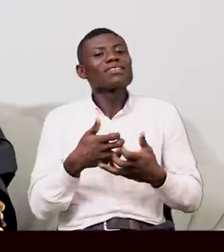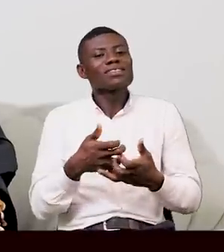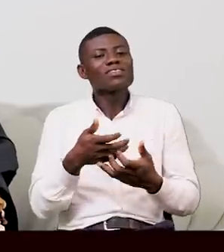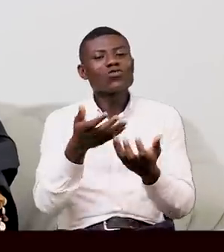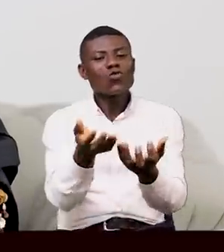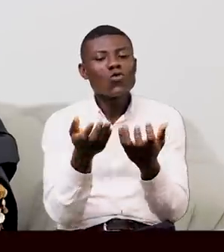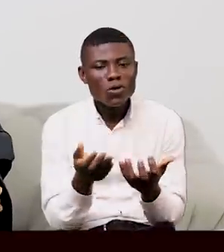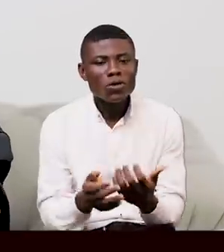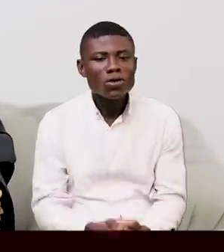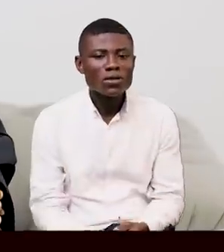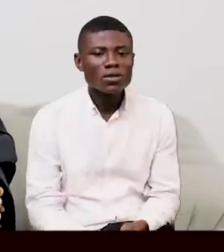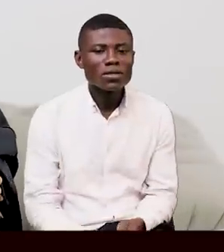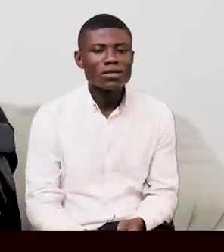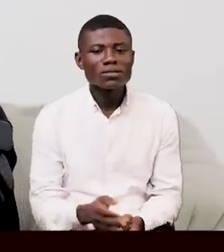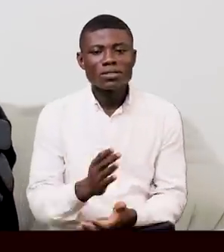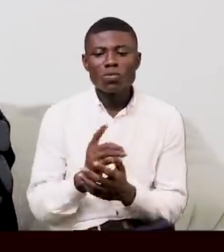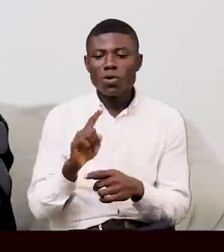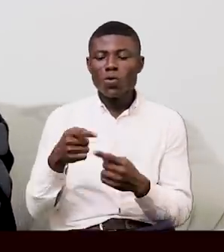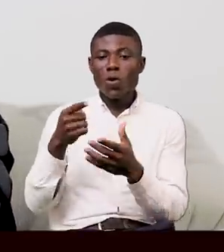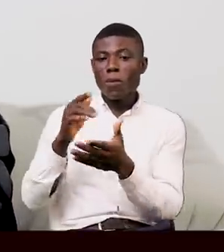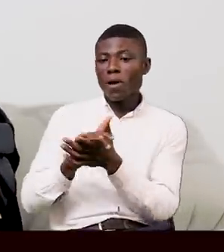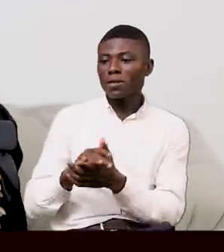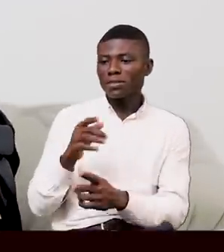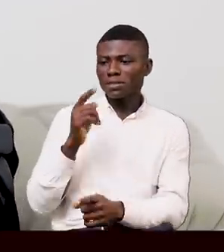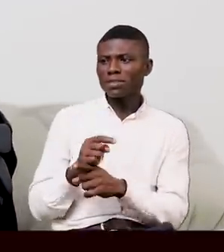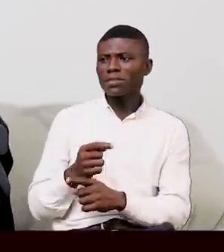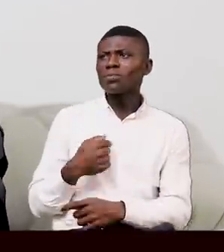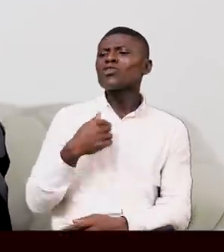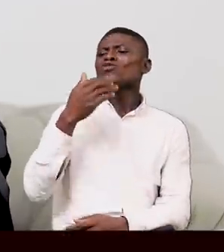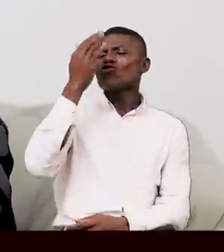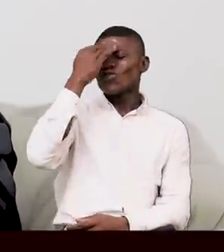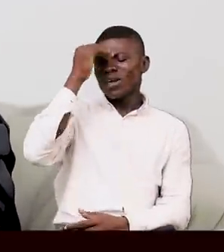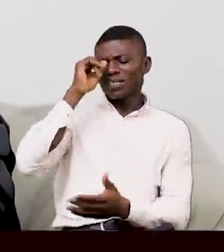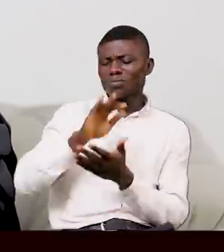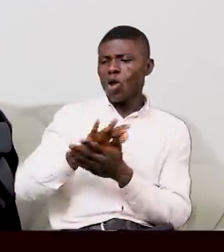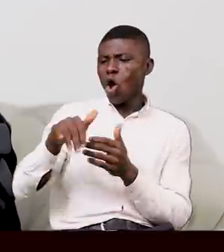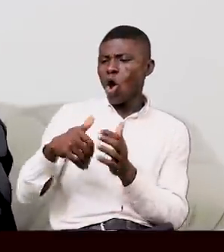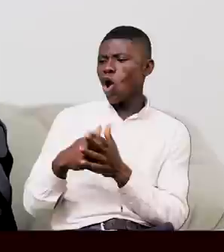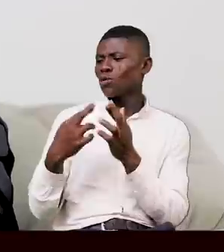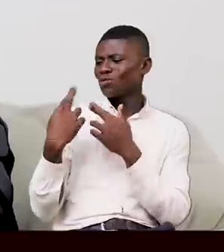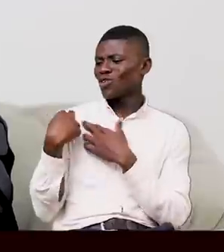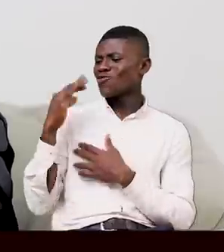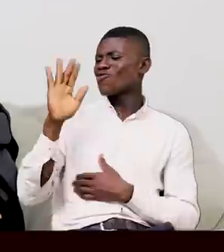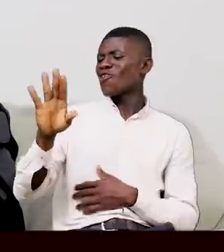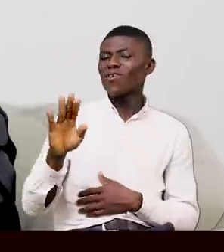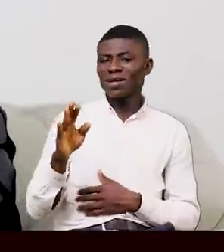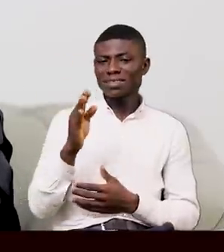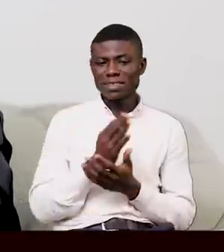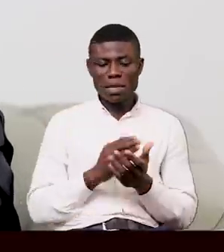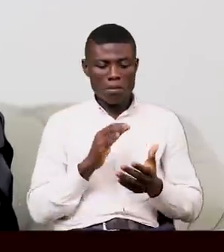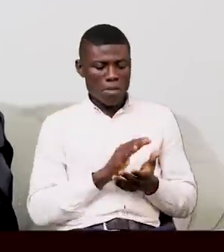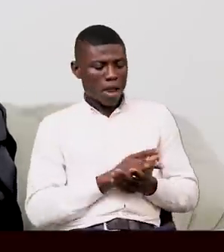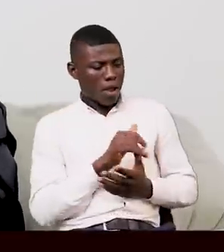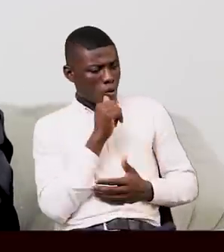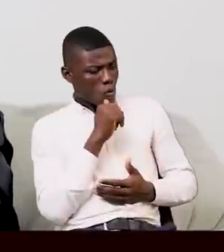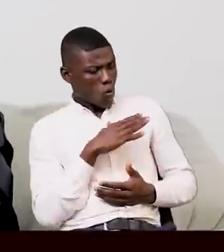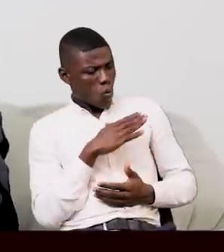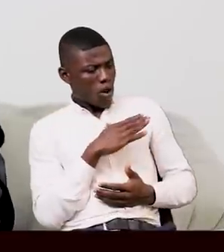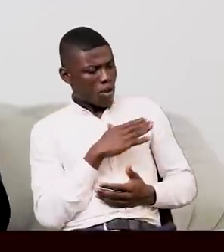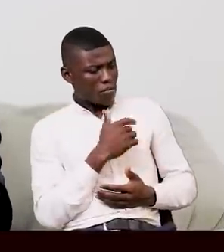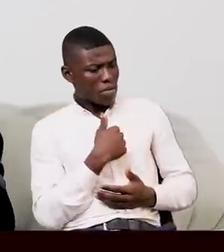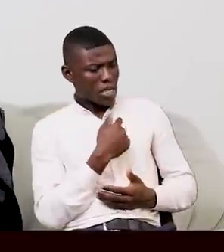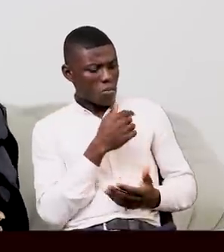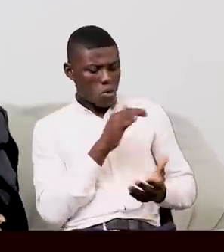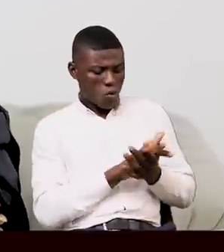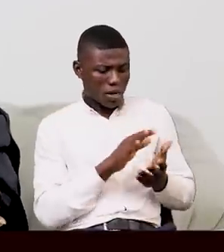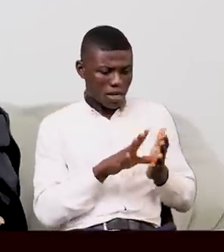machine obi kwa aware na dwana ne say be ma ne ne be yie ono no on de de de Obizo so wari oba adwane se